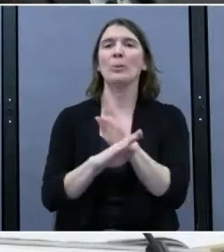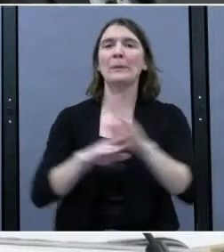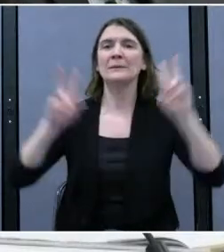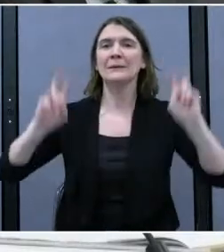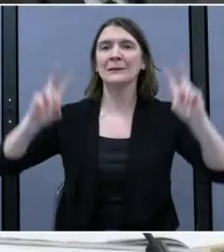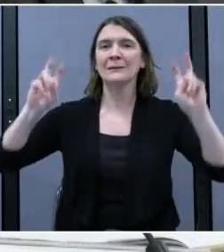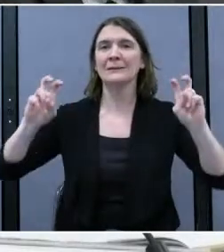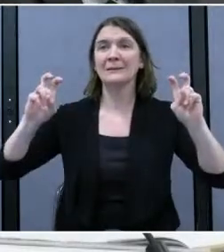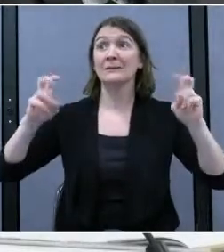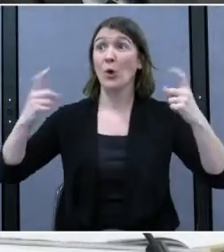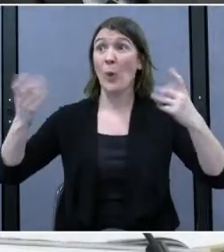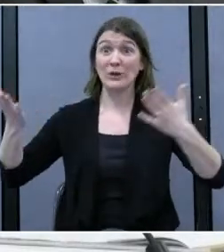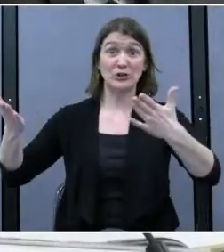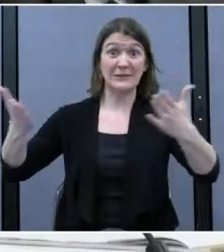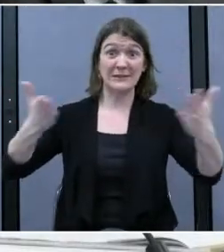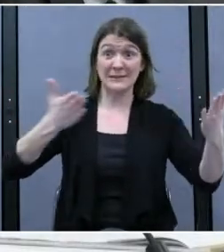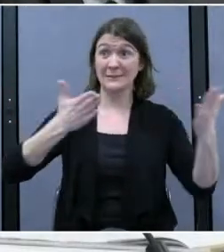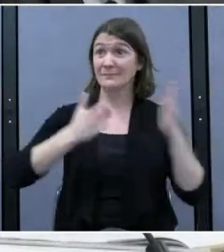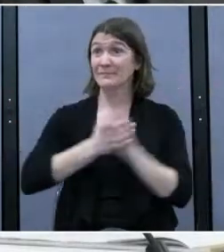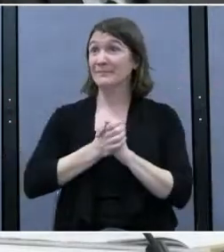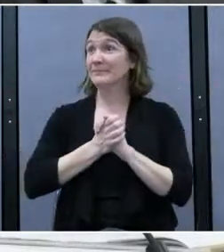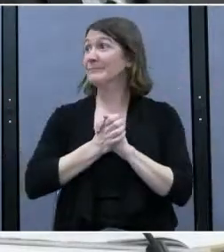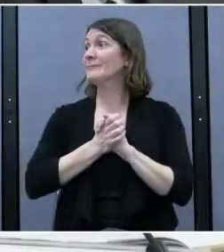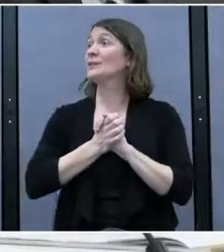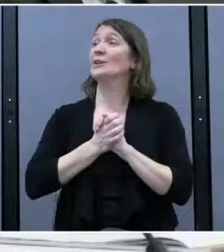of the meeting. Questions about that?